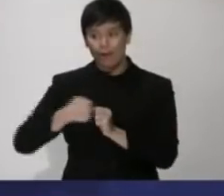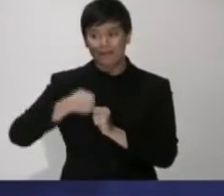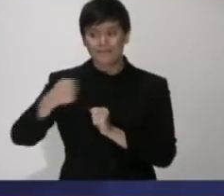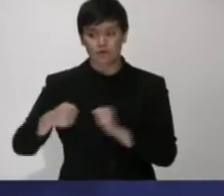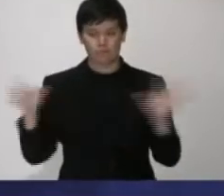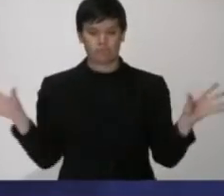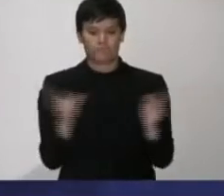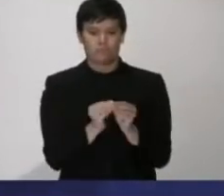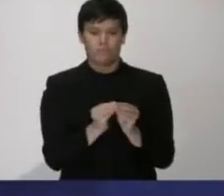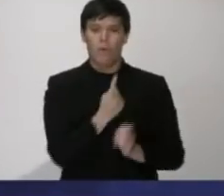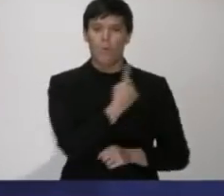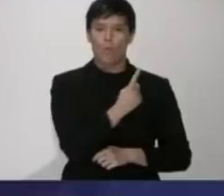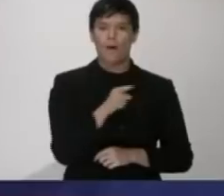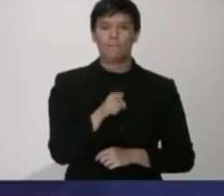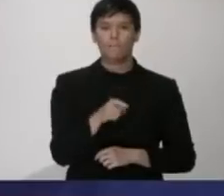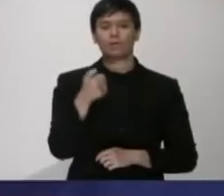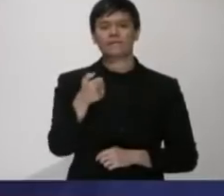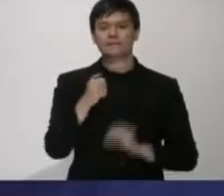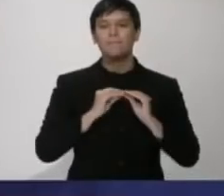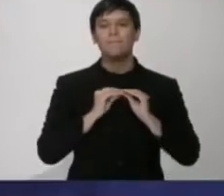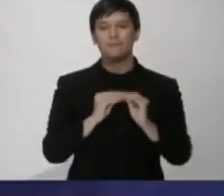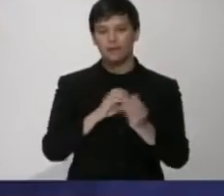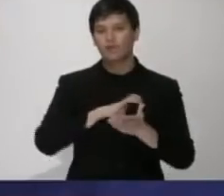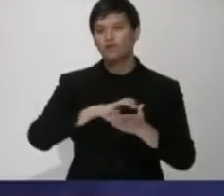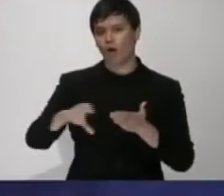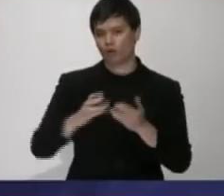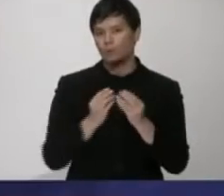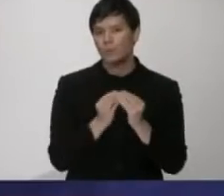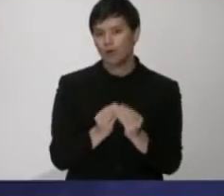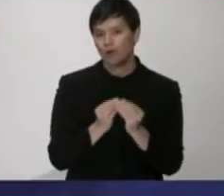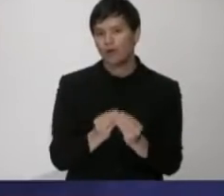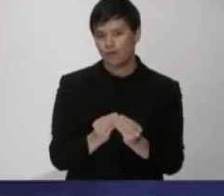$1.6 billion. The Treasury estimates that about